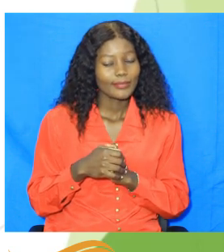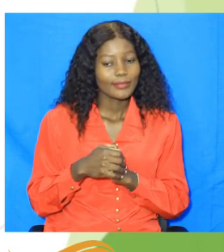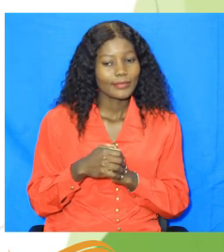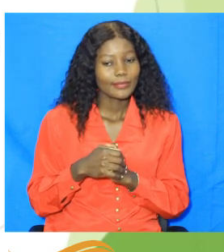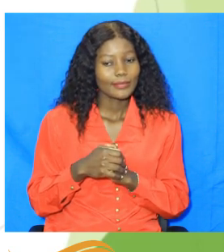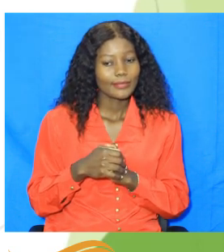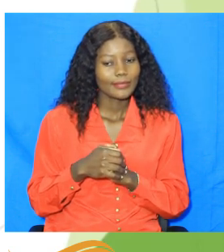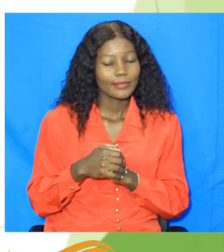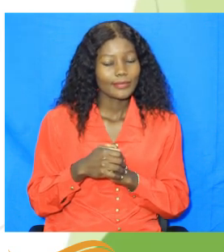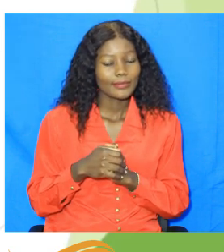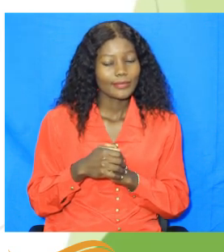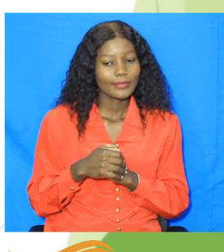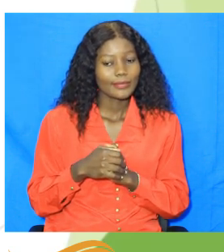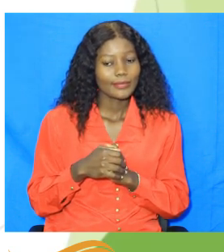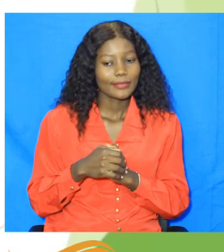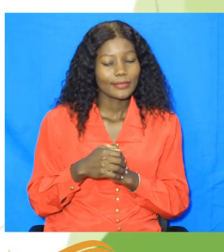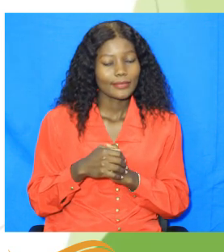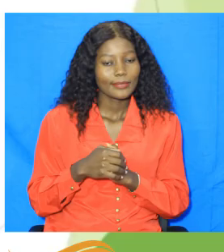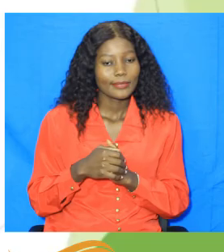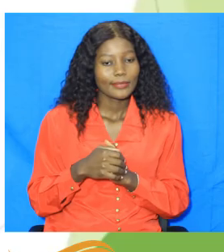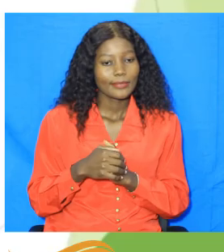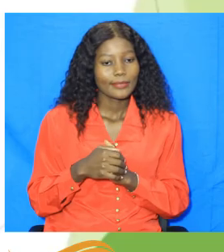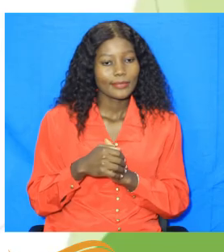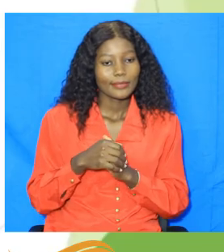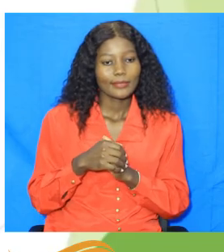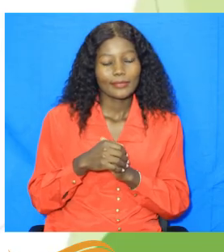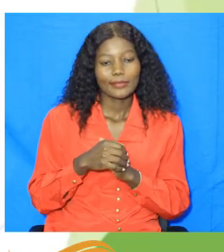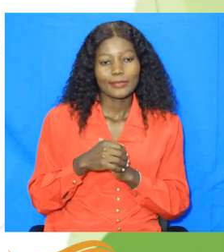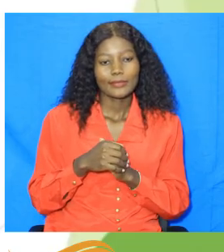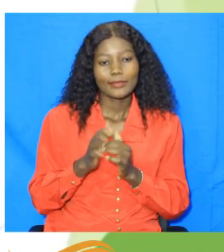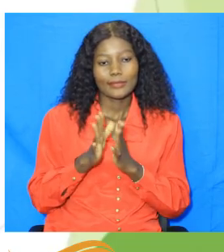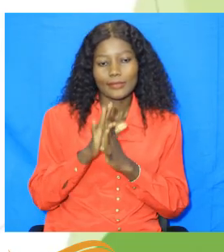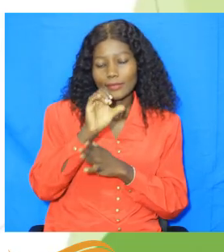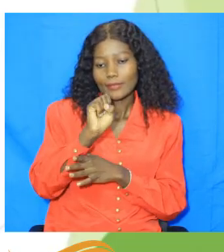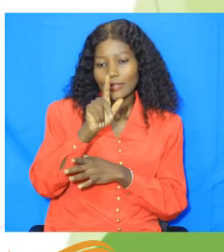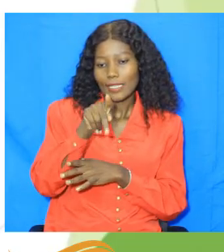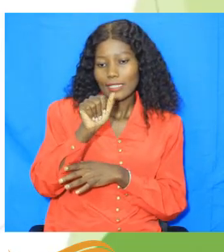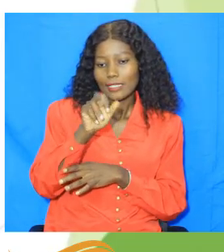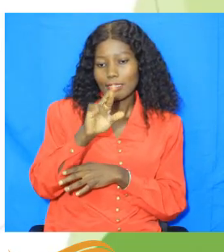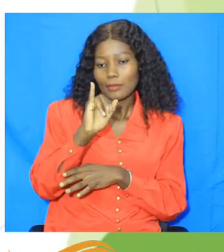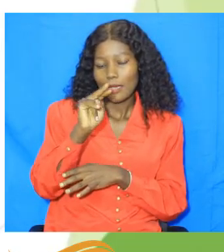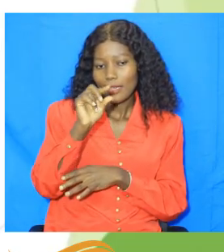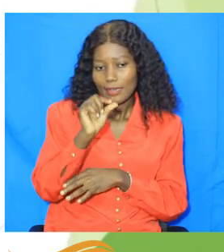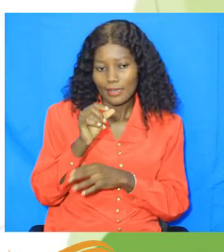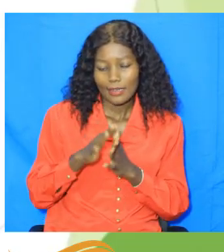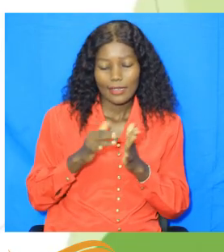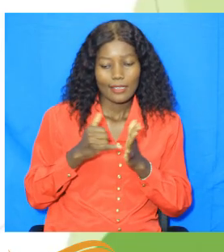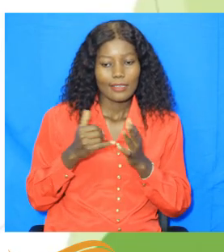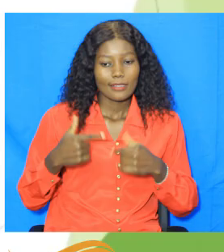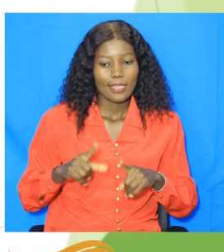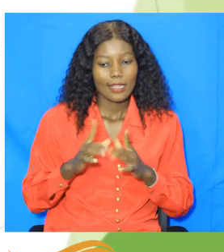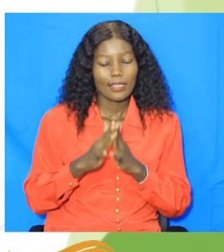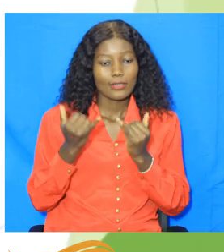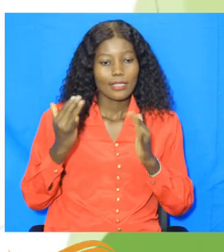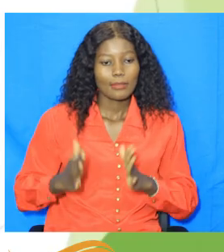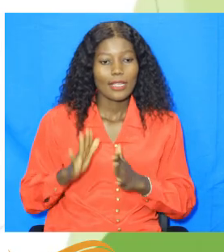which we refer it to as sparring. It allows the athletes to apply